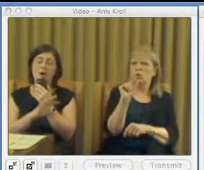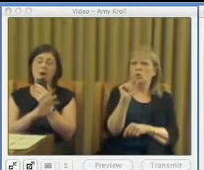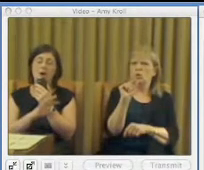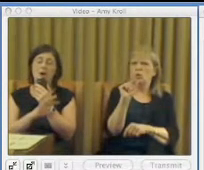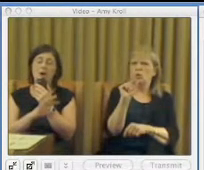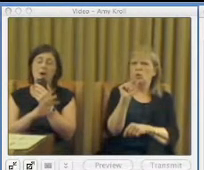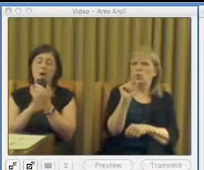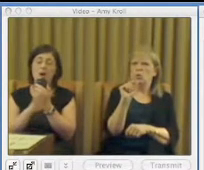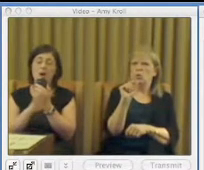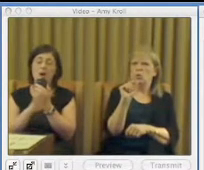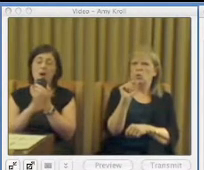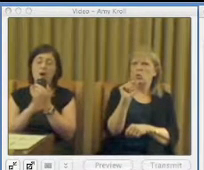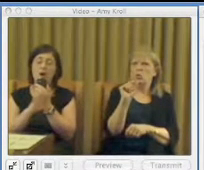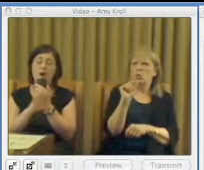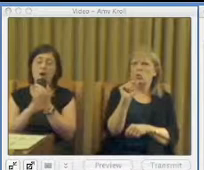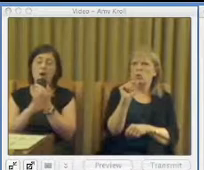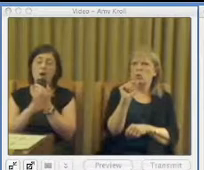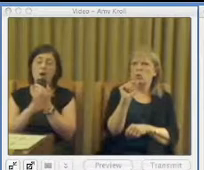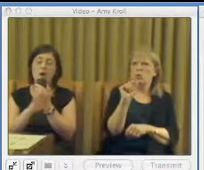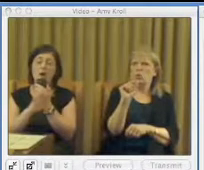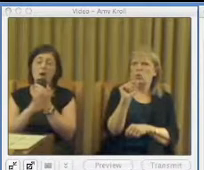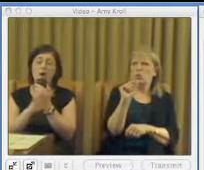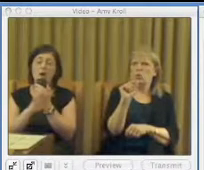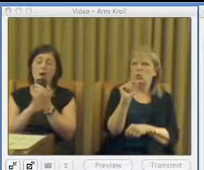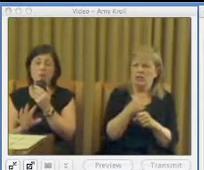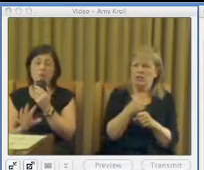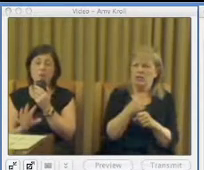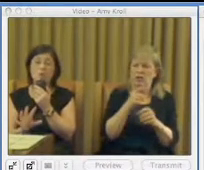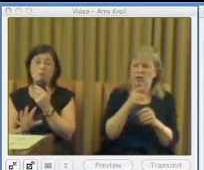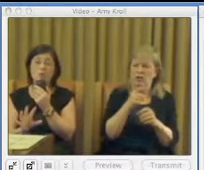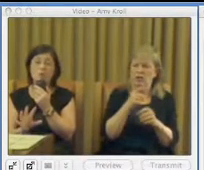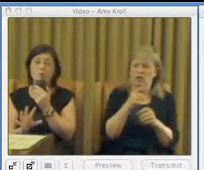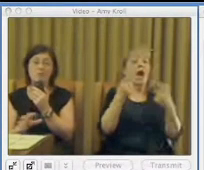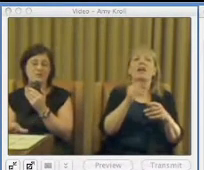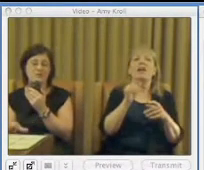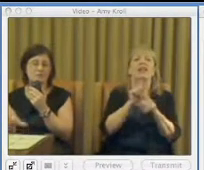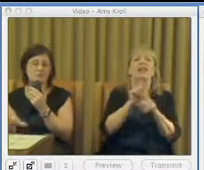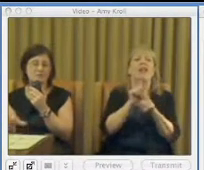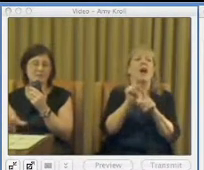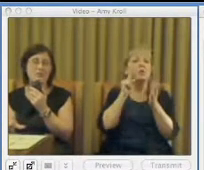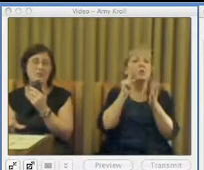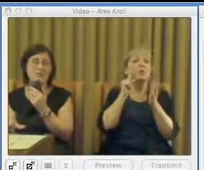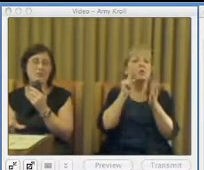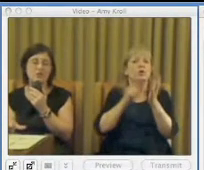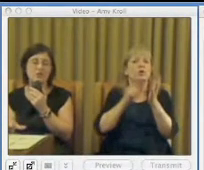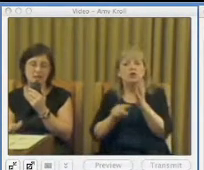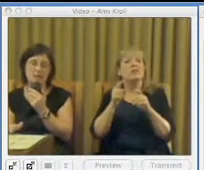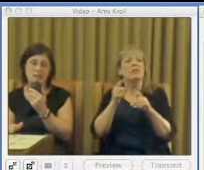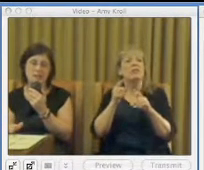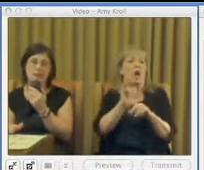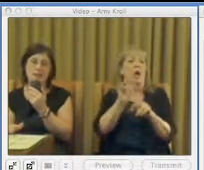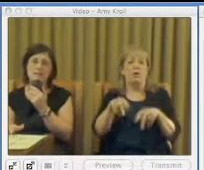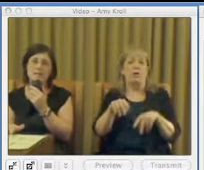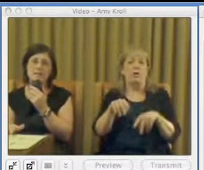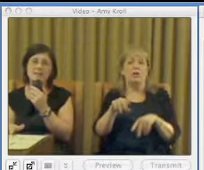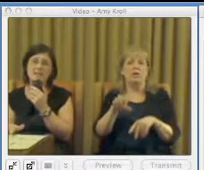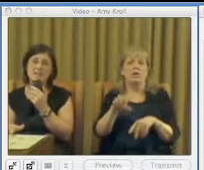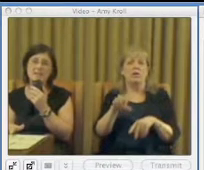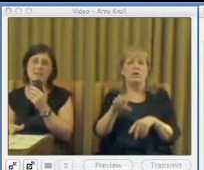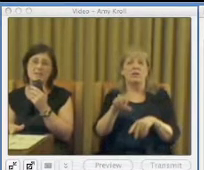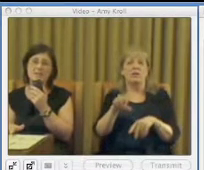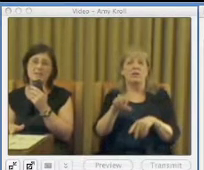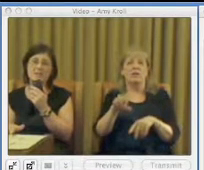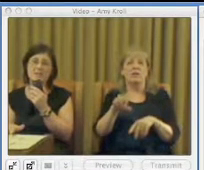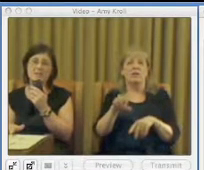And so it's after the seminal work of people like Cynthia Roy, who's actually from our sector, from the sign language